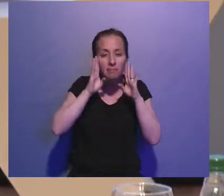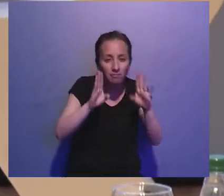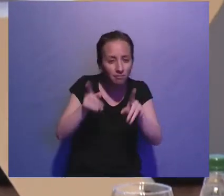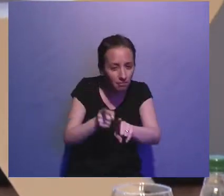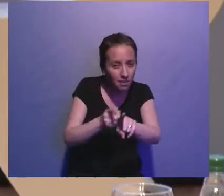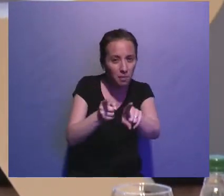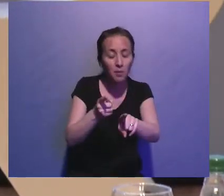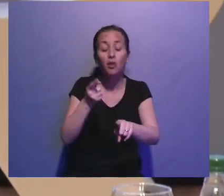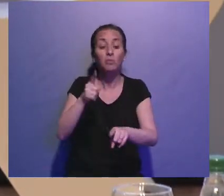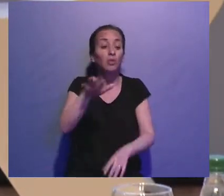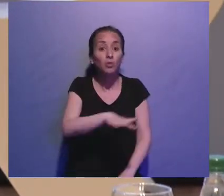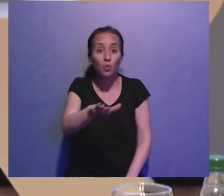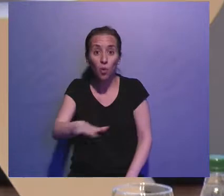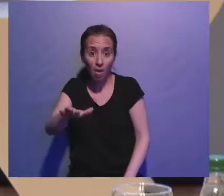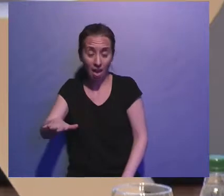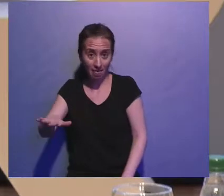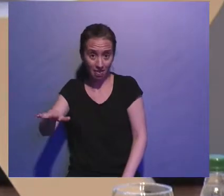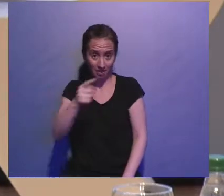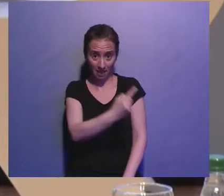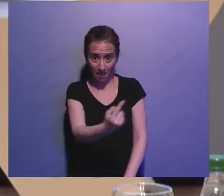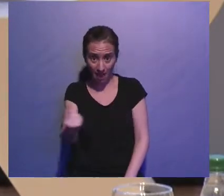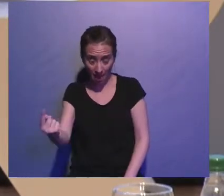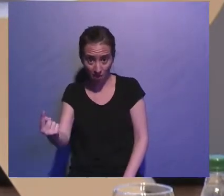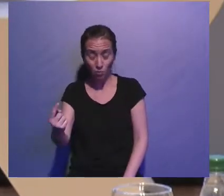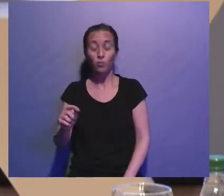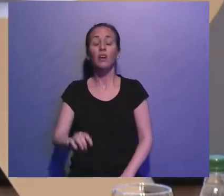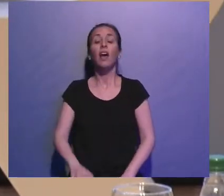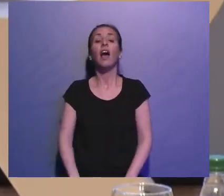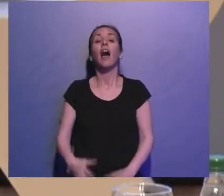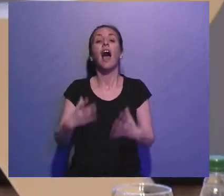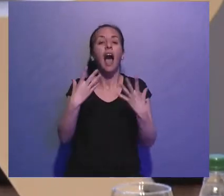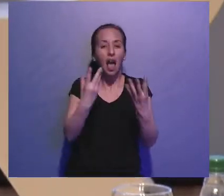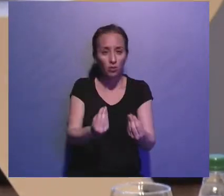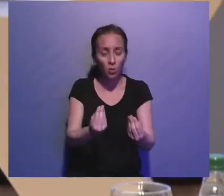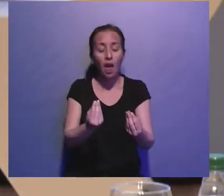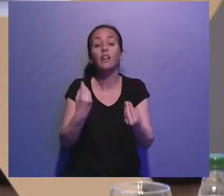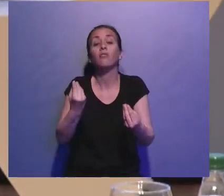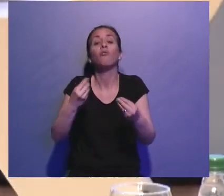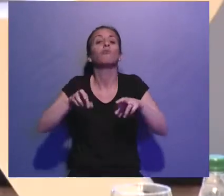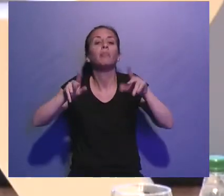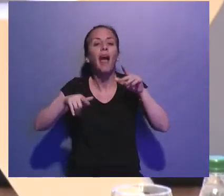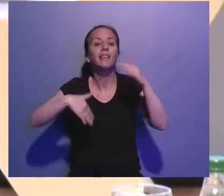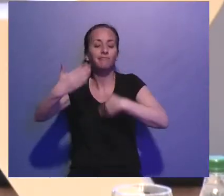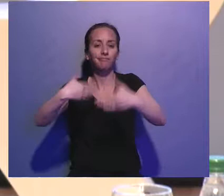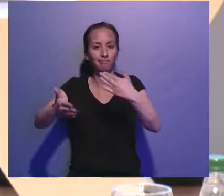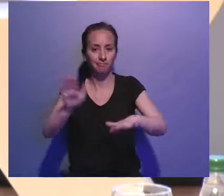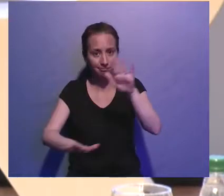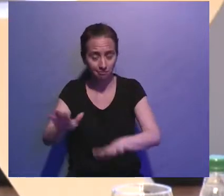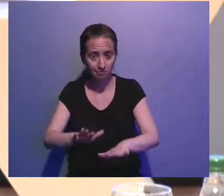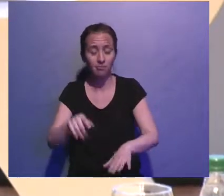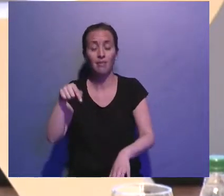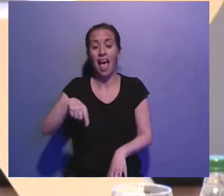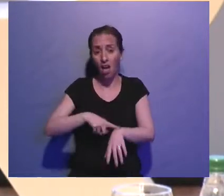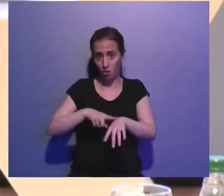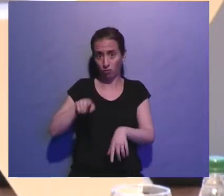to transition into a mindset of action. So at the moment, in the United States, we've tracked over 100 open